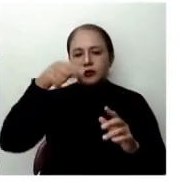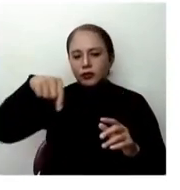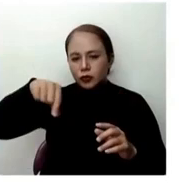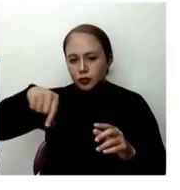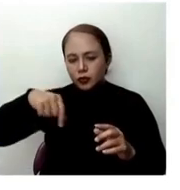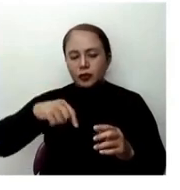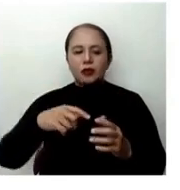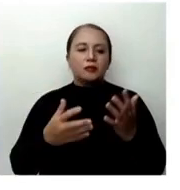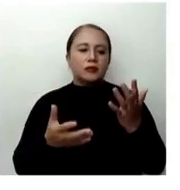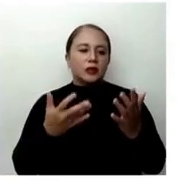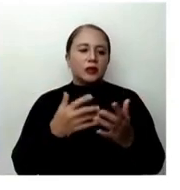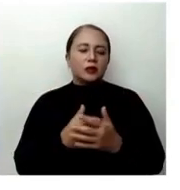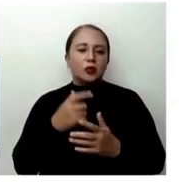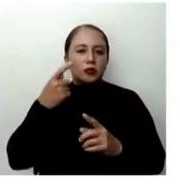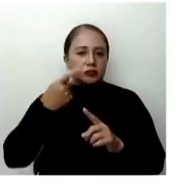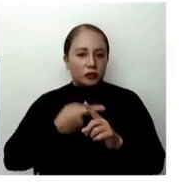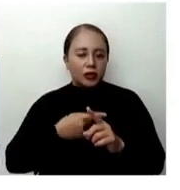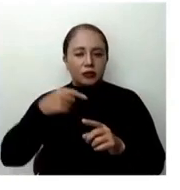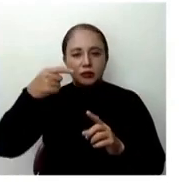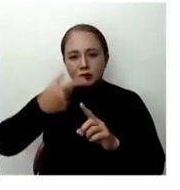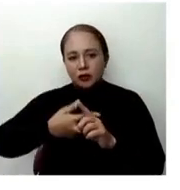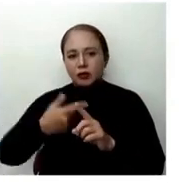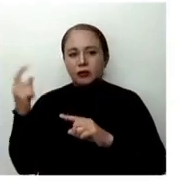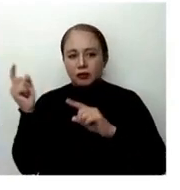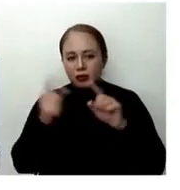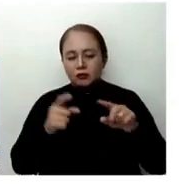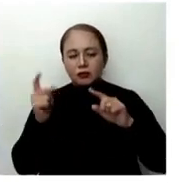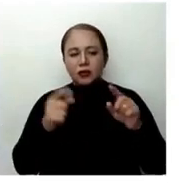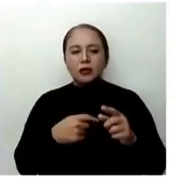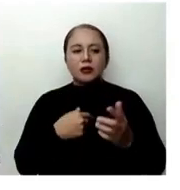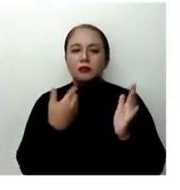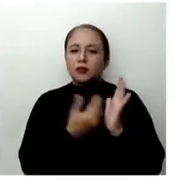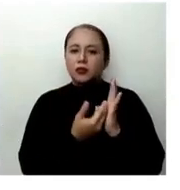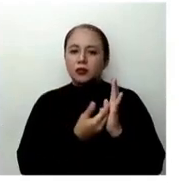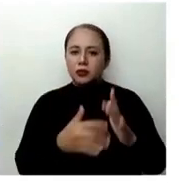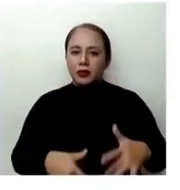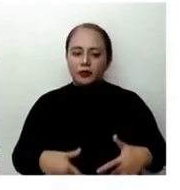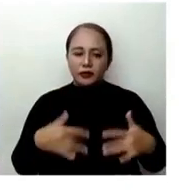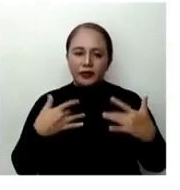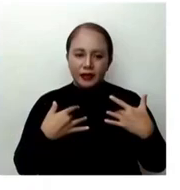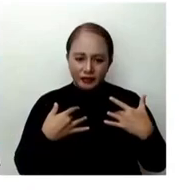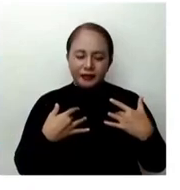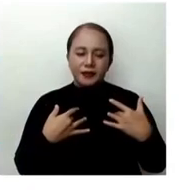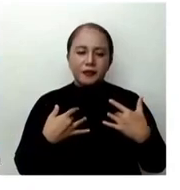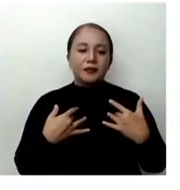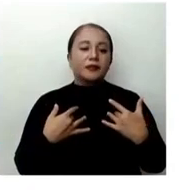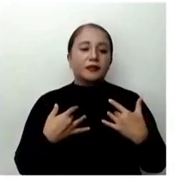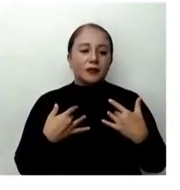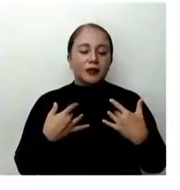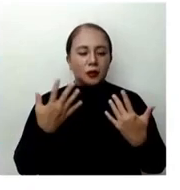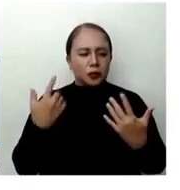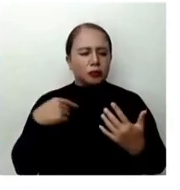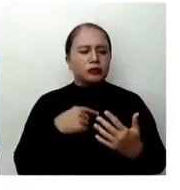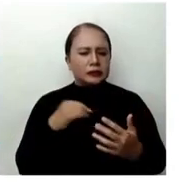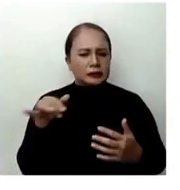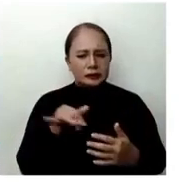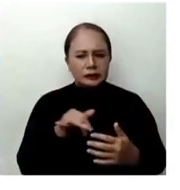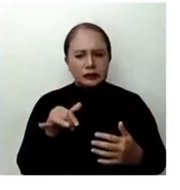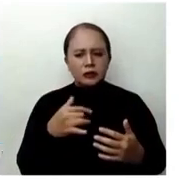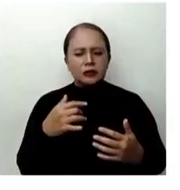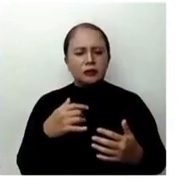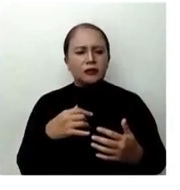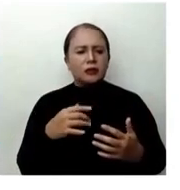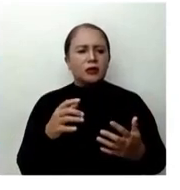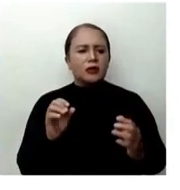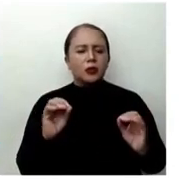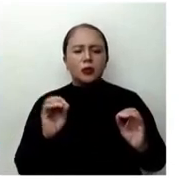perhaps even a month, every month. This is what we call the proof of life, to make sure that we, even there are no